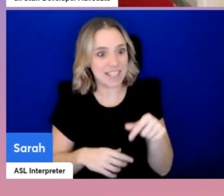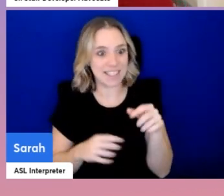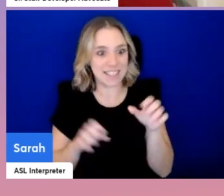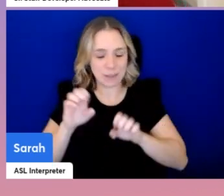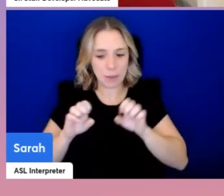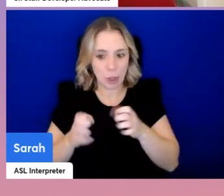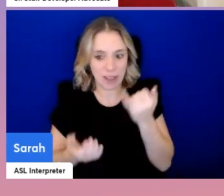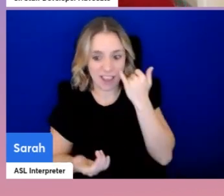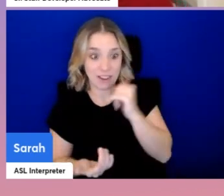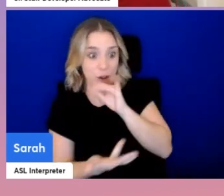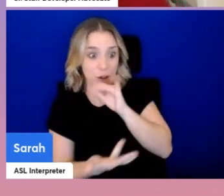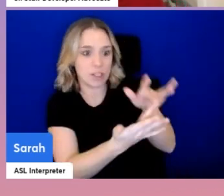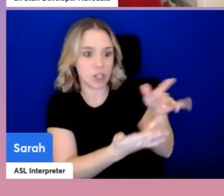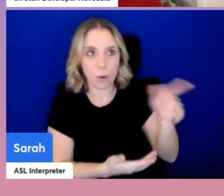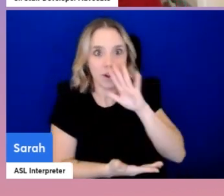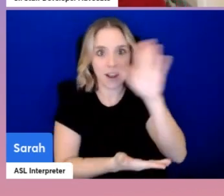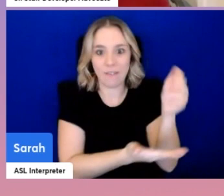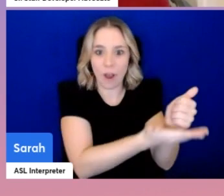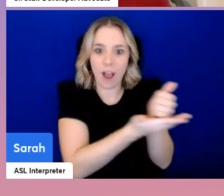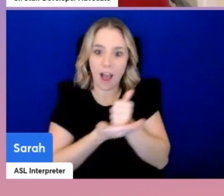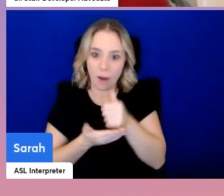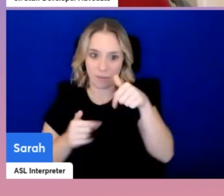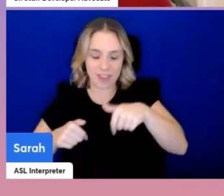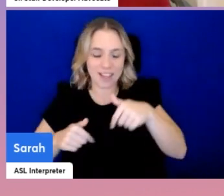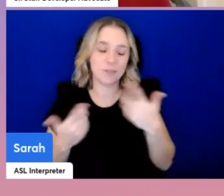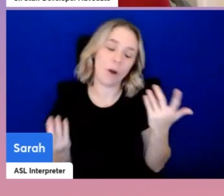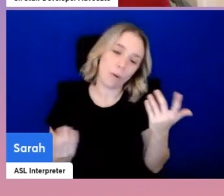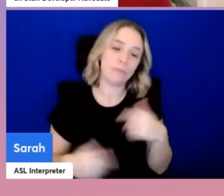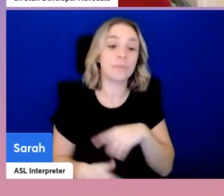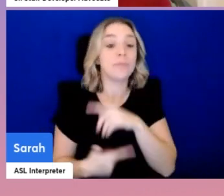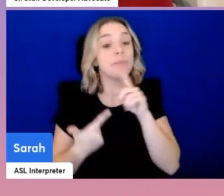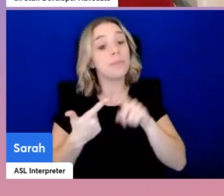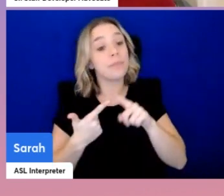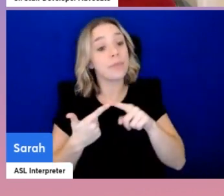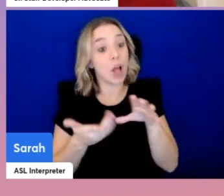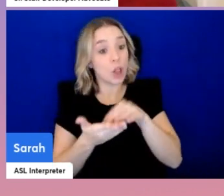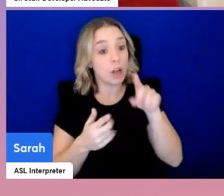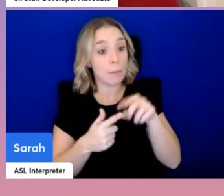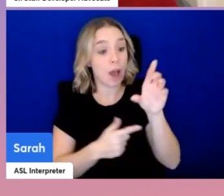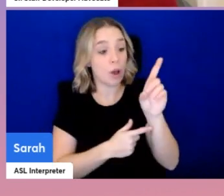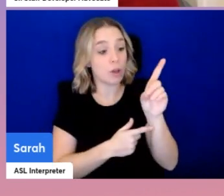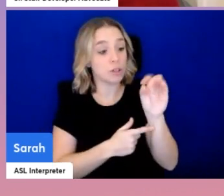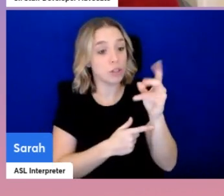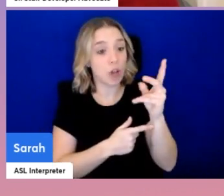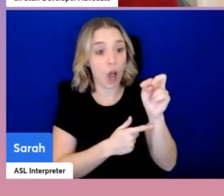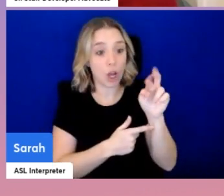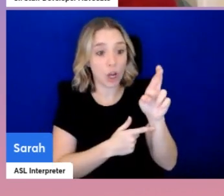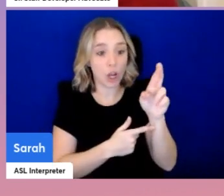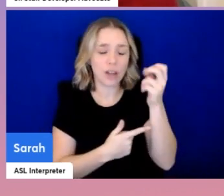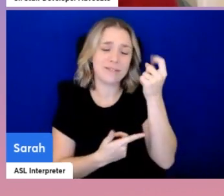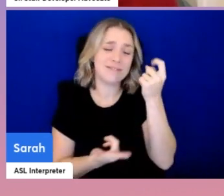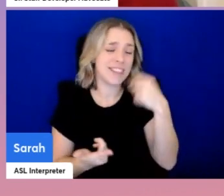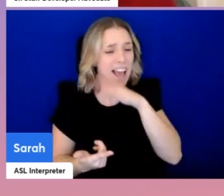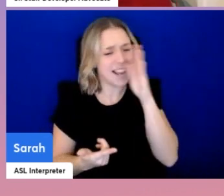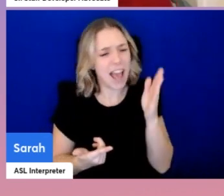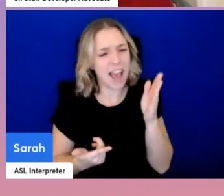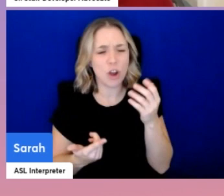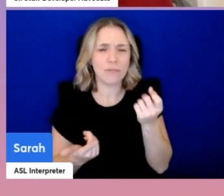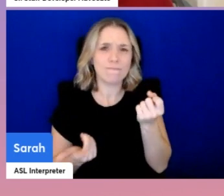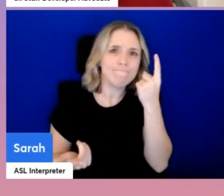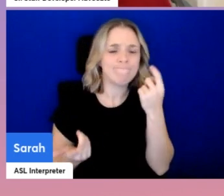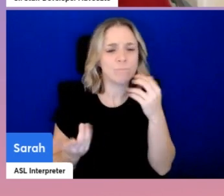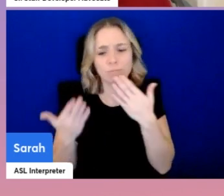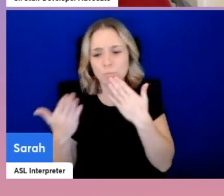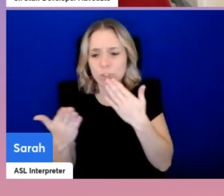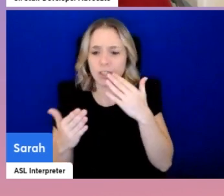help. It taught me a little bit more about Docker. For example, I never understood or appreciated things like C groups and what they were